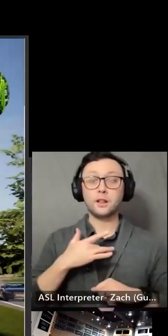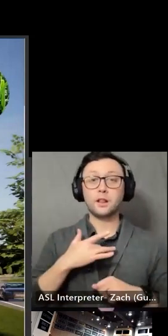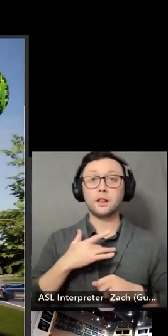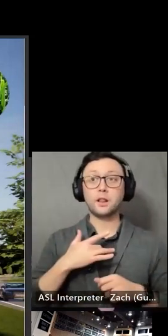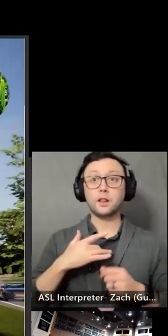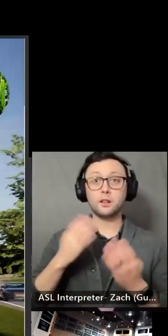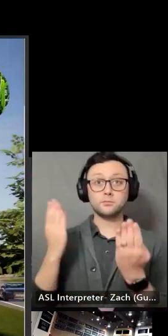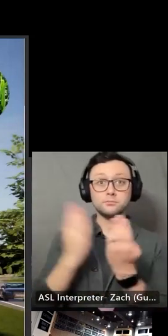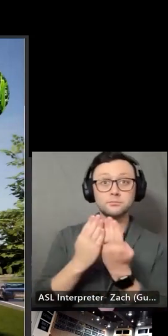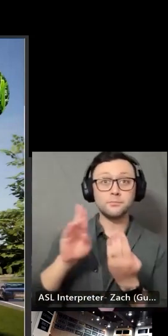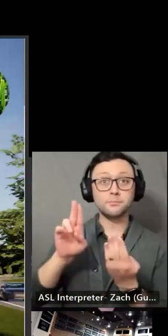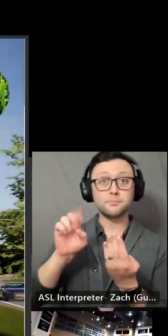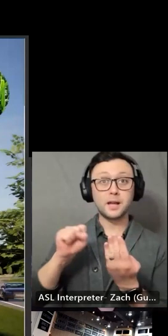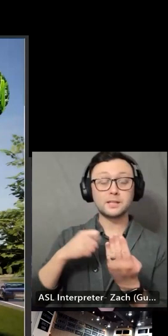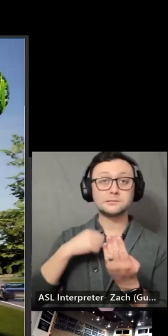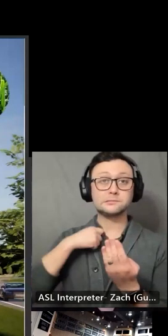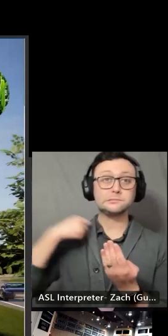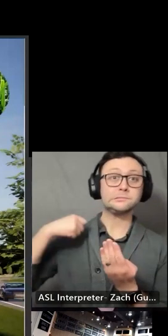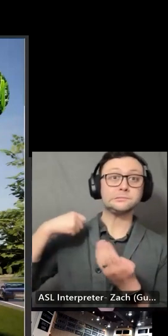situations where